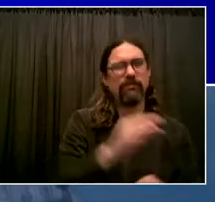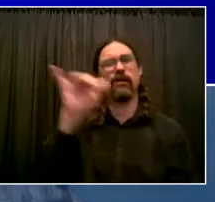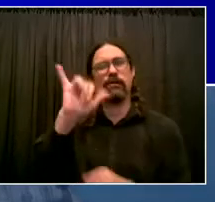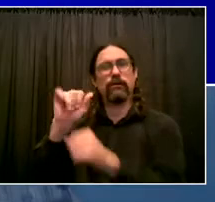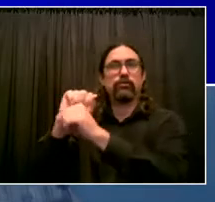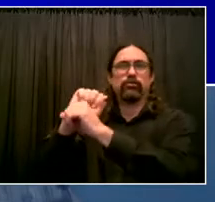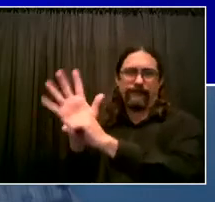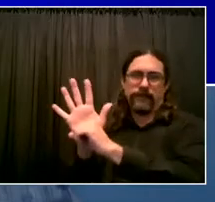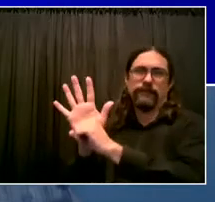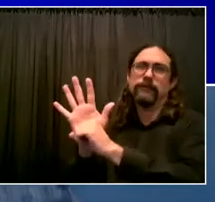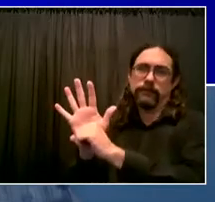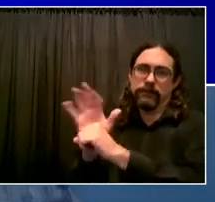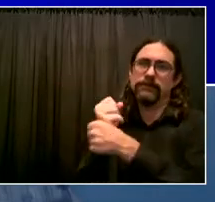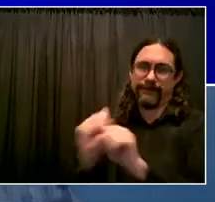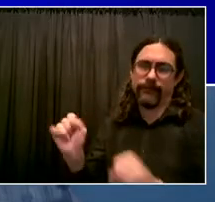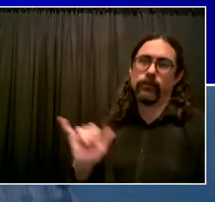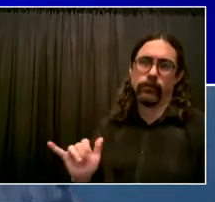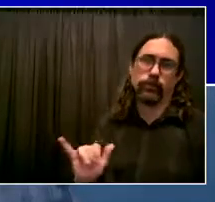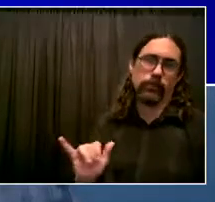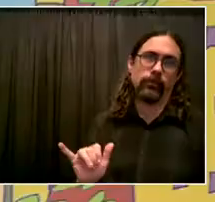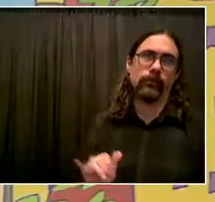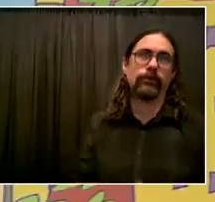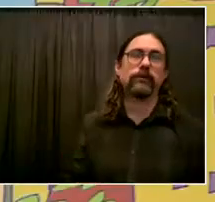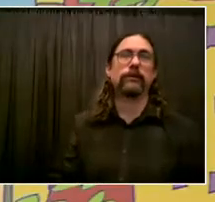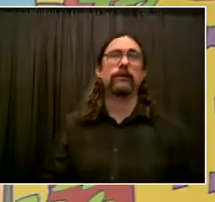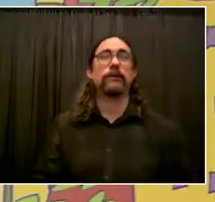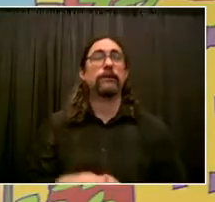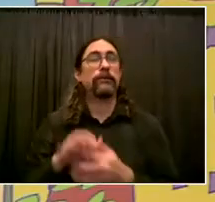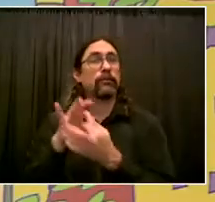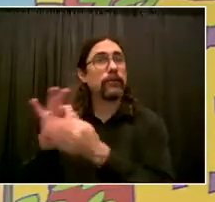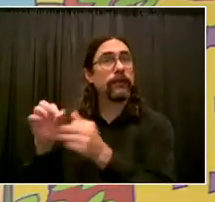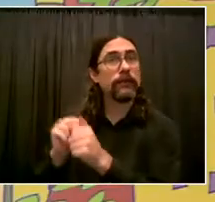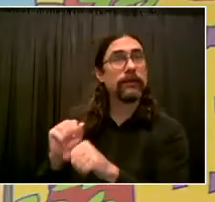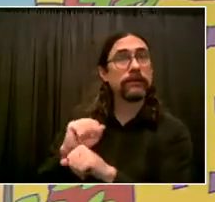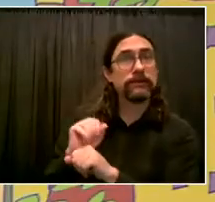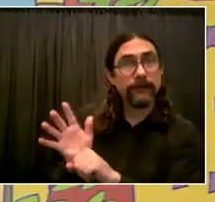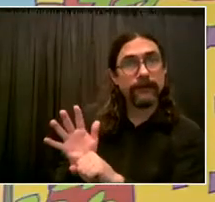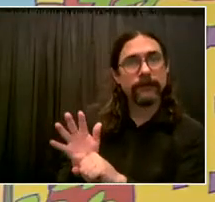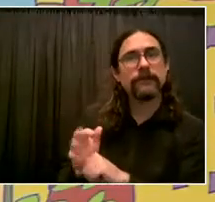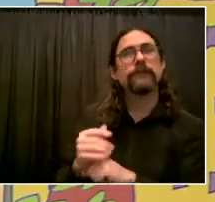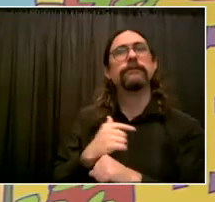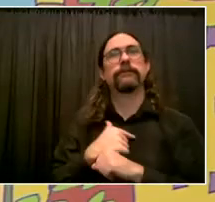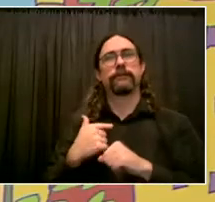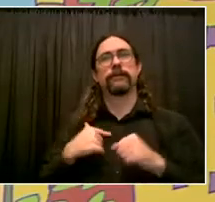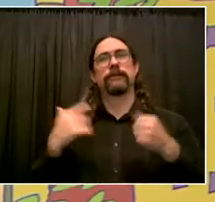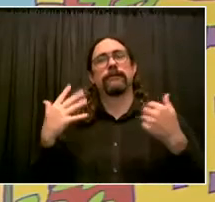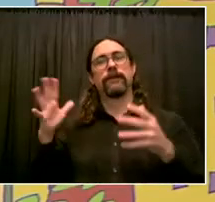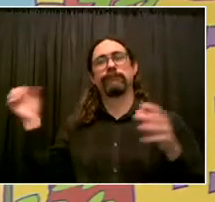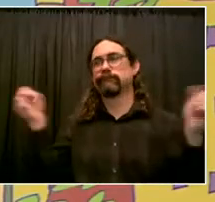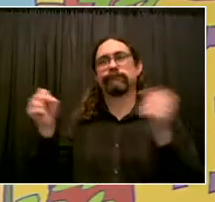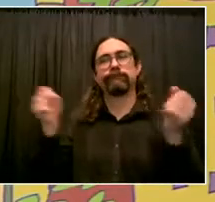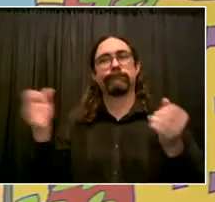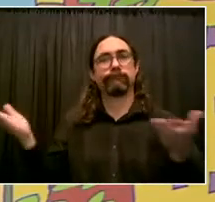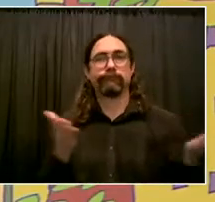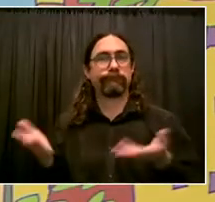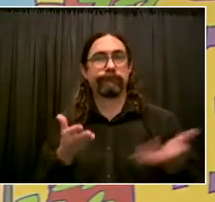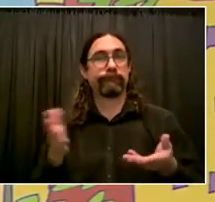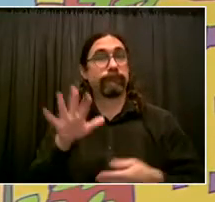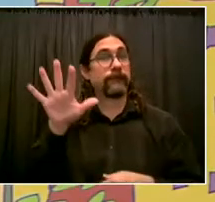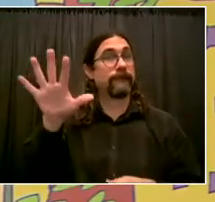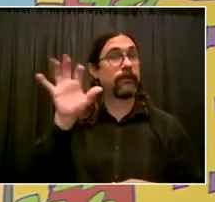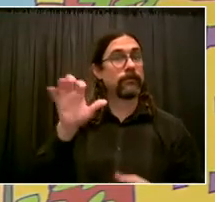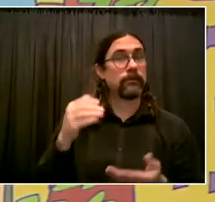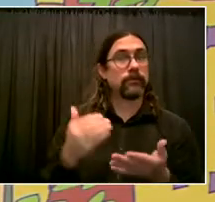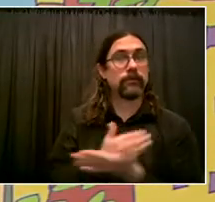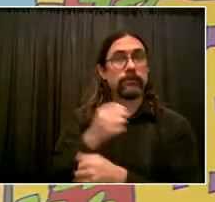kids. These pieces all interrelate, obviously, but the key is that we continue to make changes and refinements to